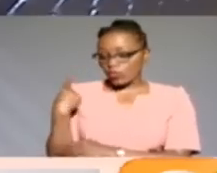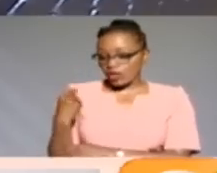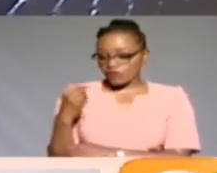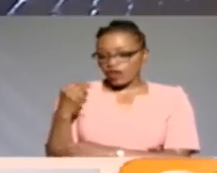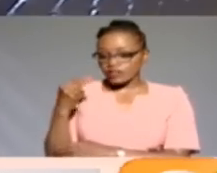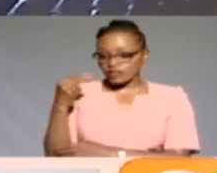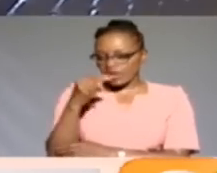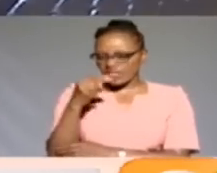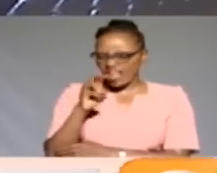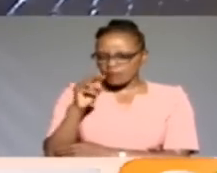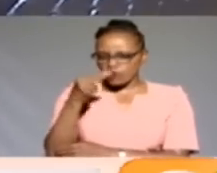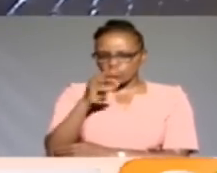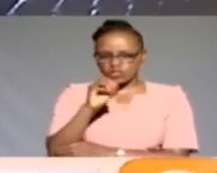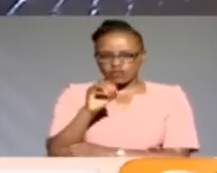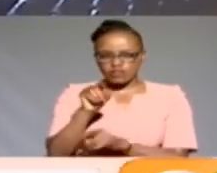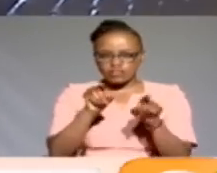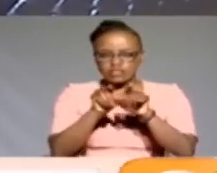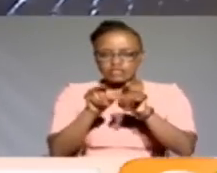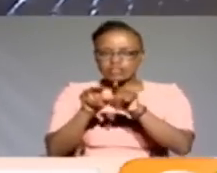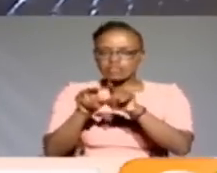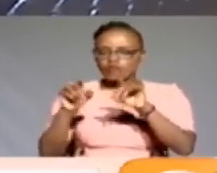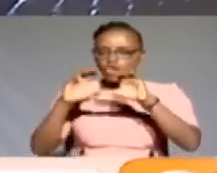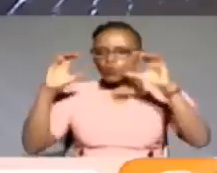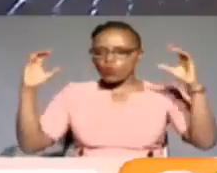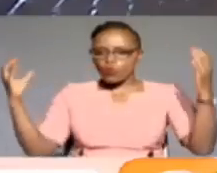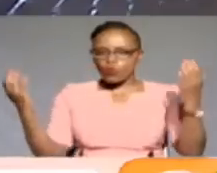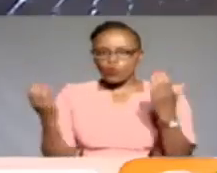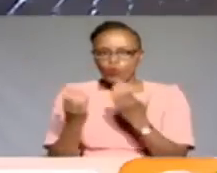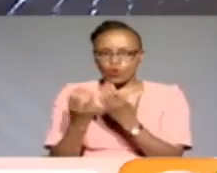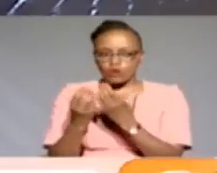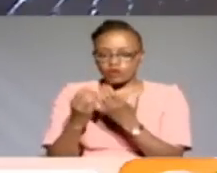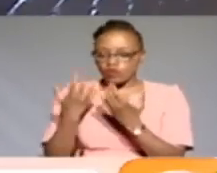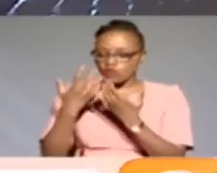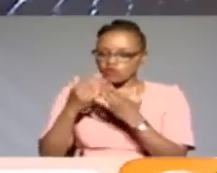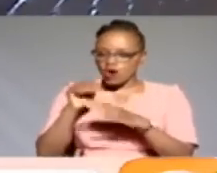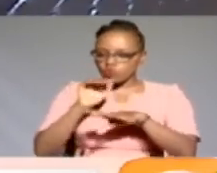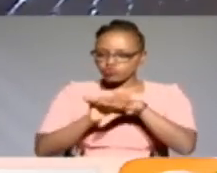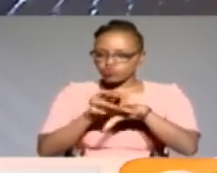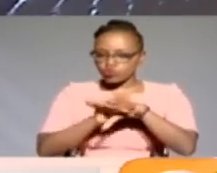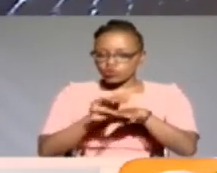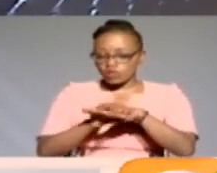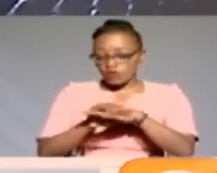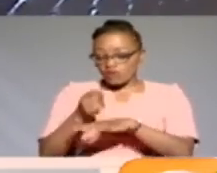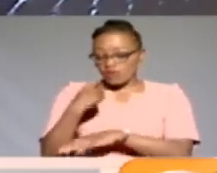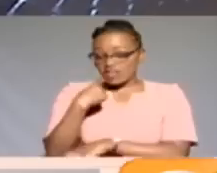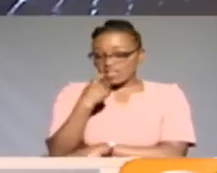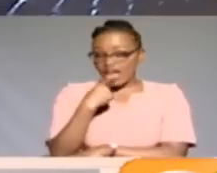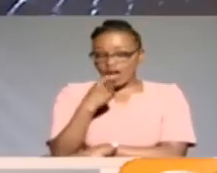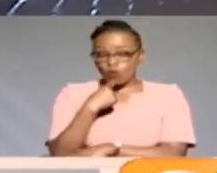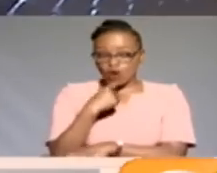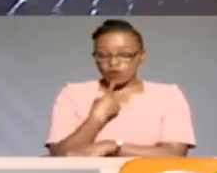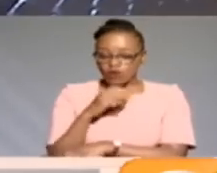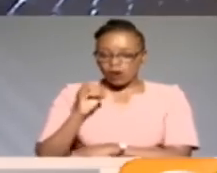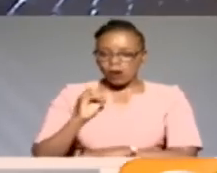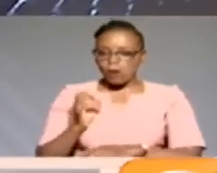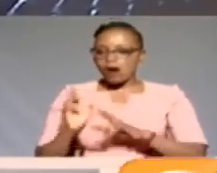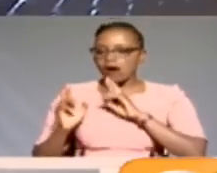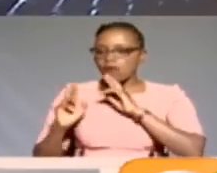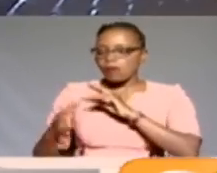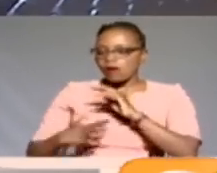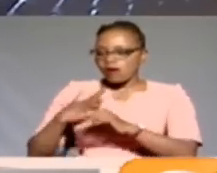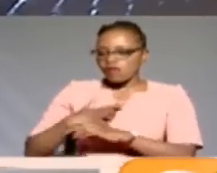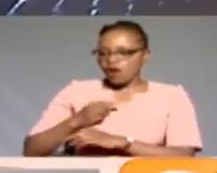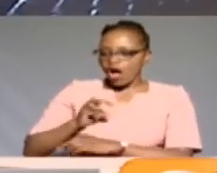WHO has recently admitted world shortage of effective anti-venom. Alphys Lagat visited Mwingi